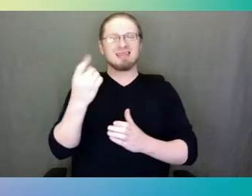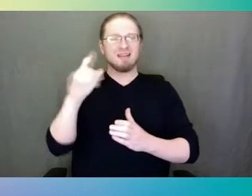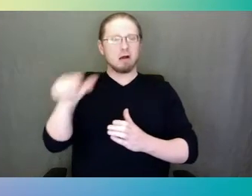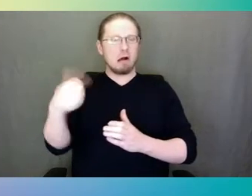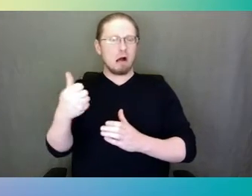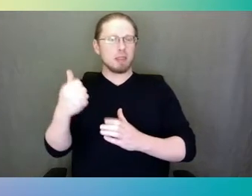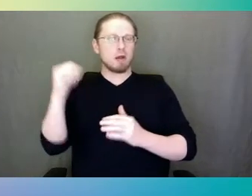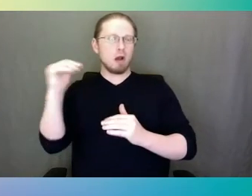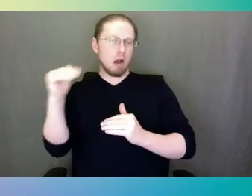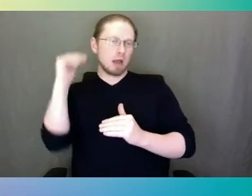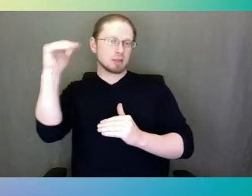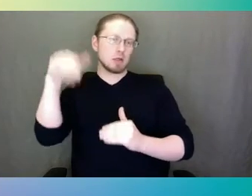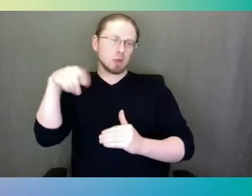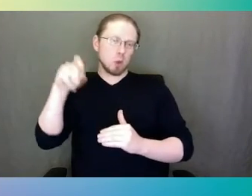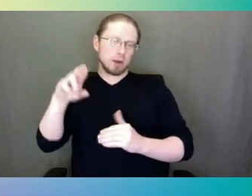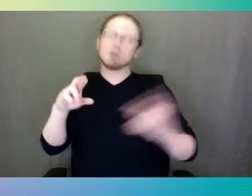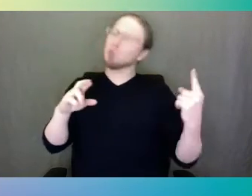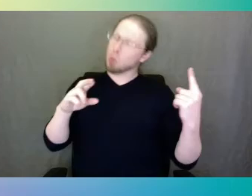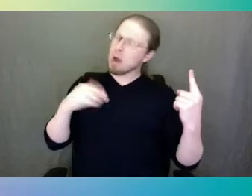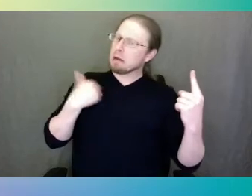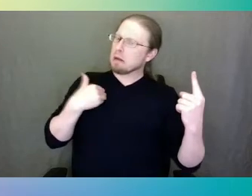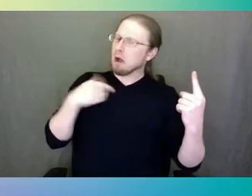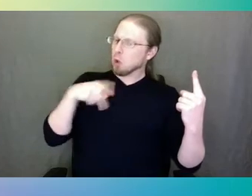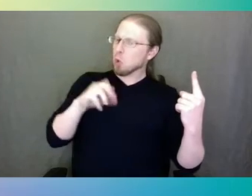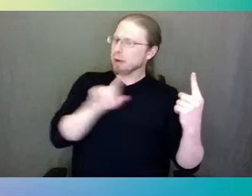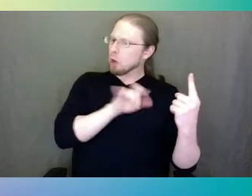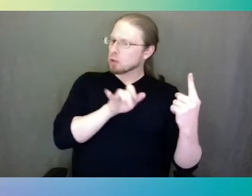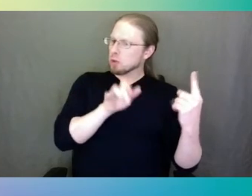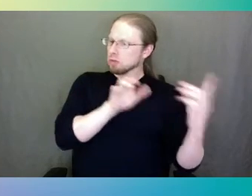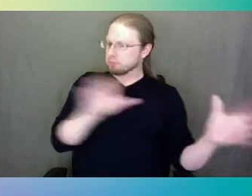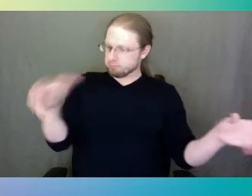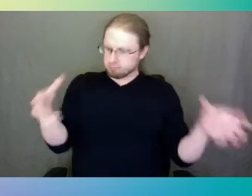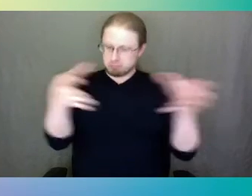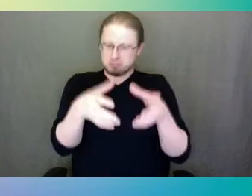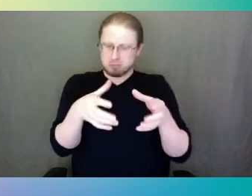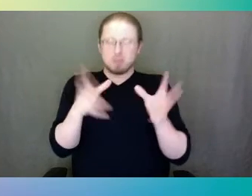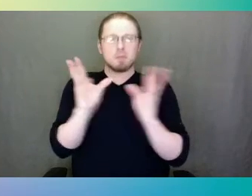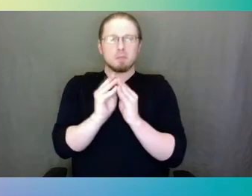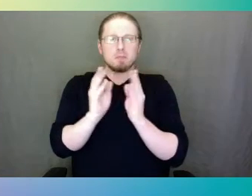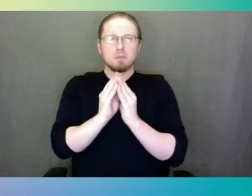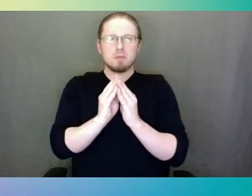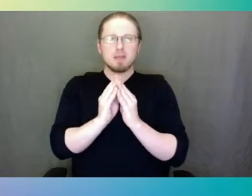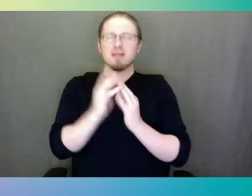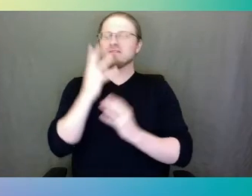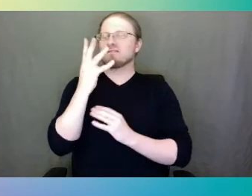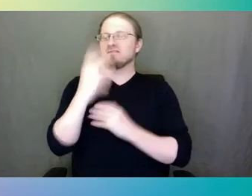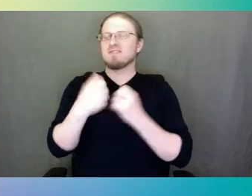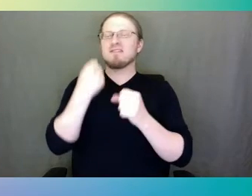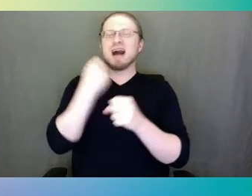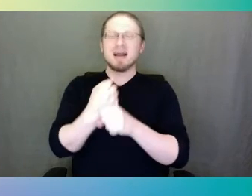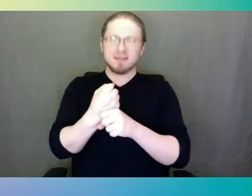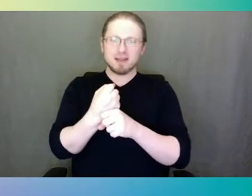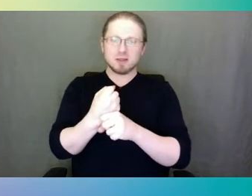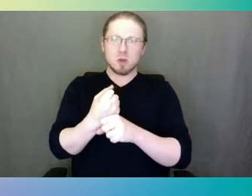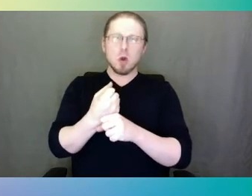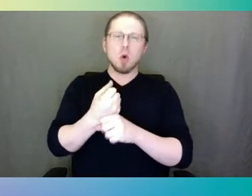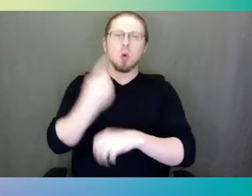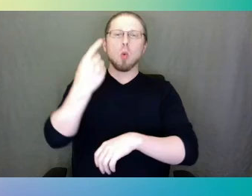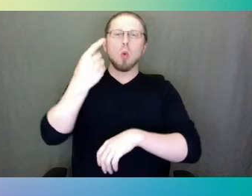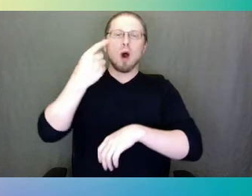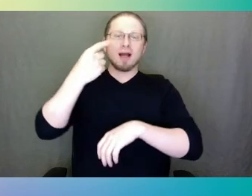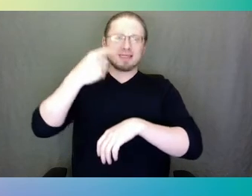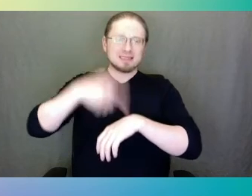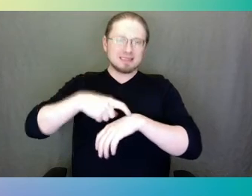young Quakers too, and they met together for 5 years, once a month on a Sunday,